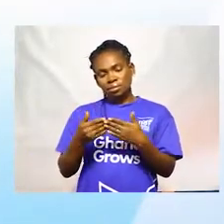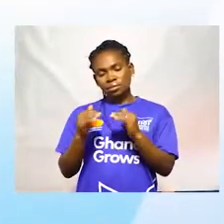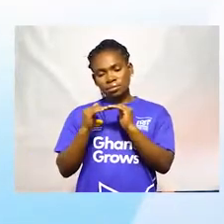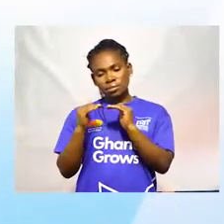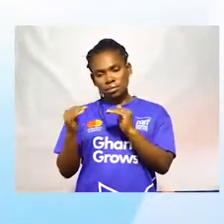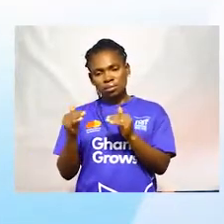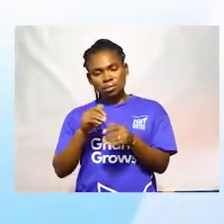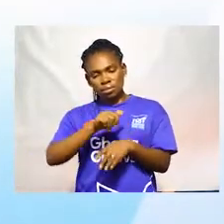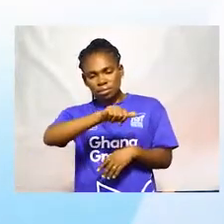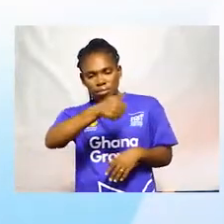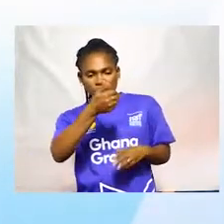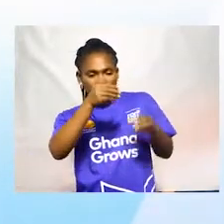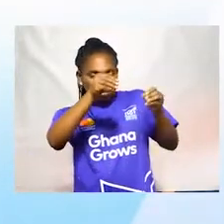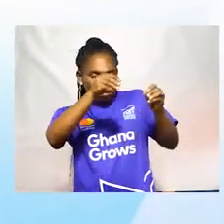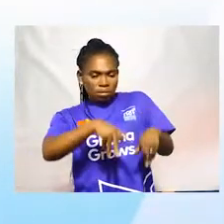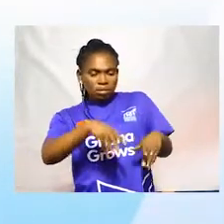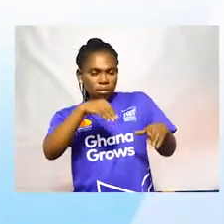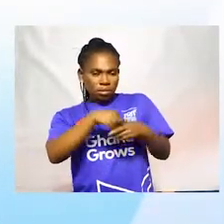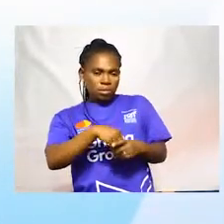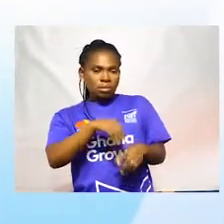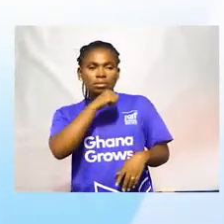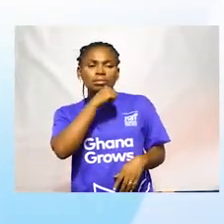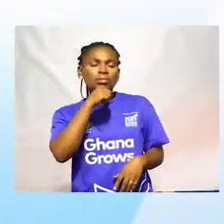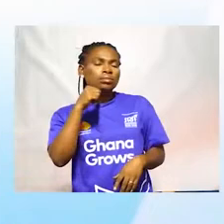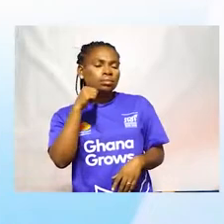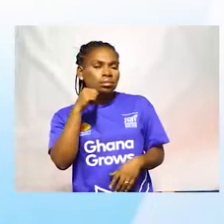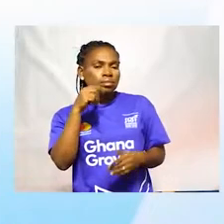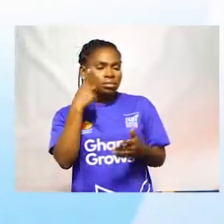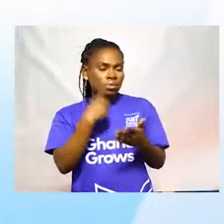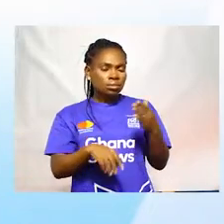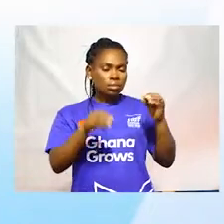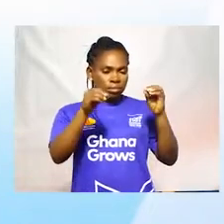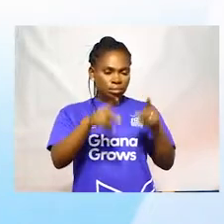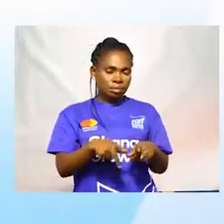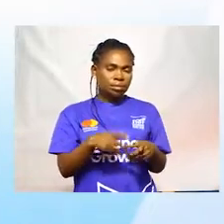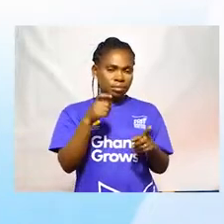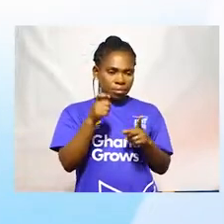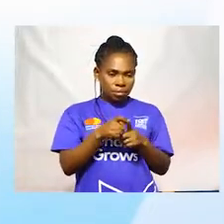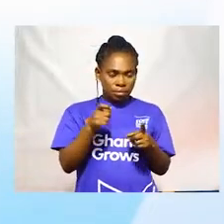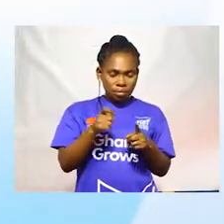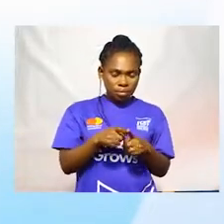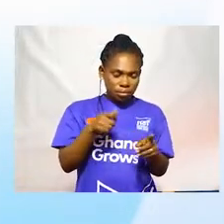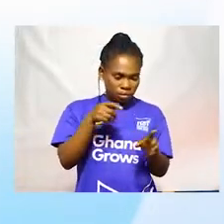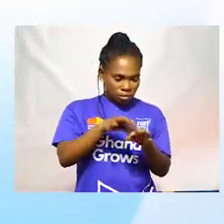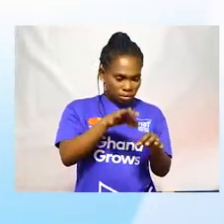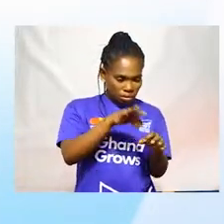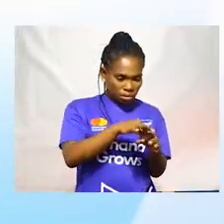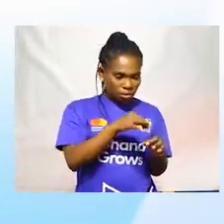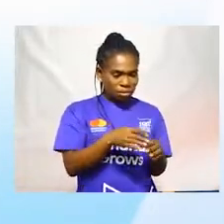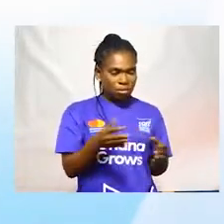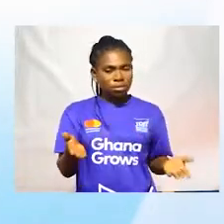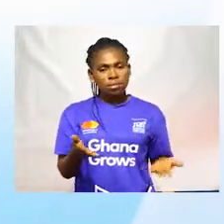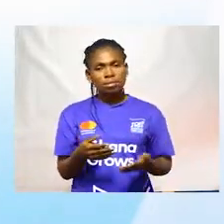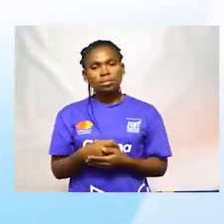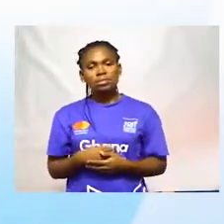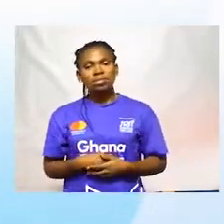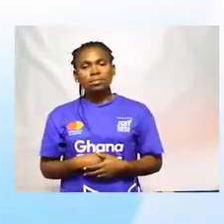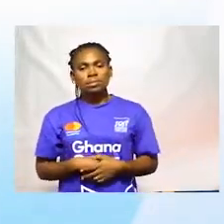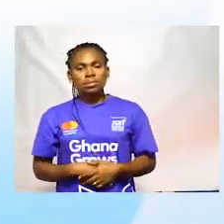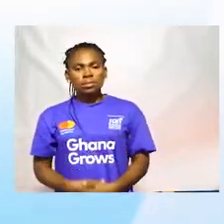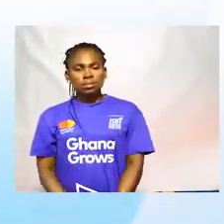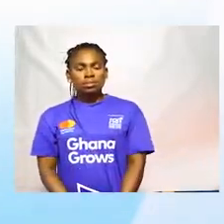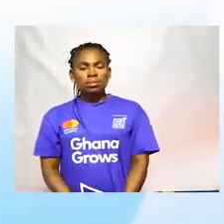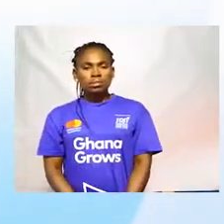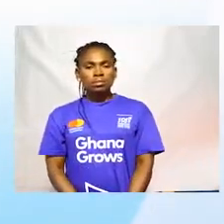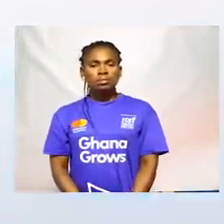appreciate some other benefits of having a thriving, let's say, rice, local cultivation of rice, and the implications for the whole value chain or